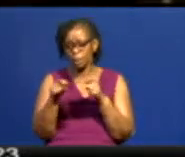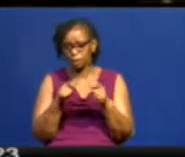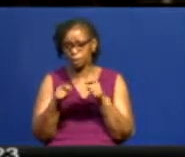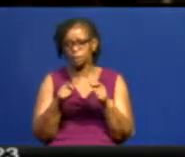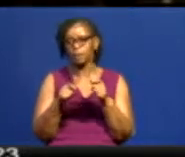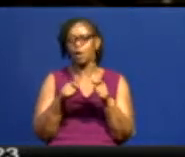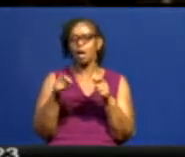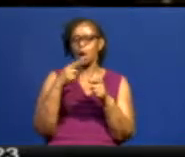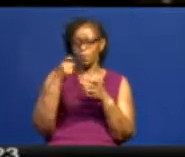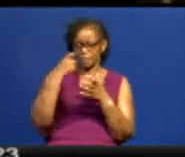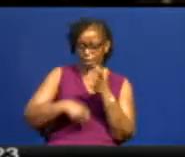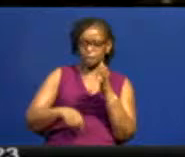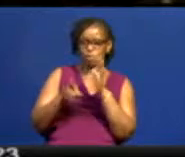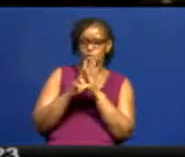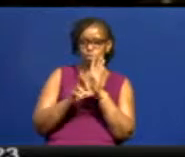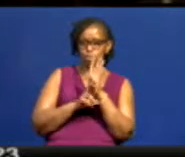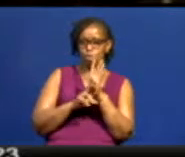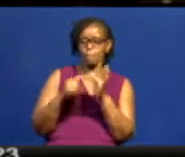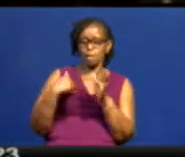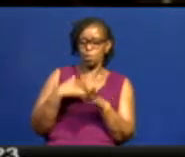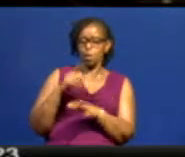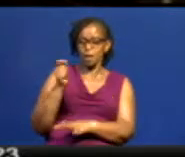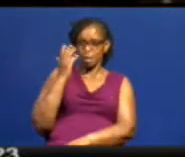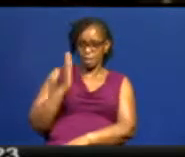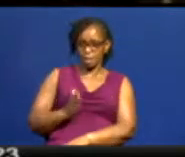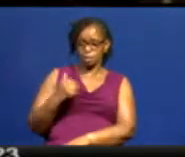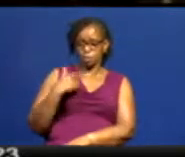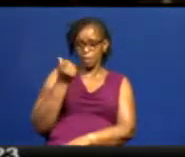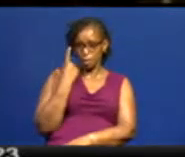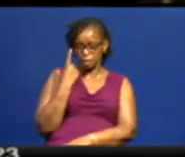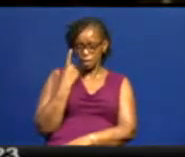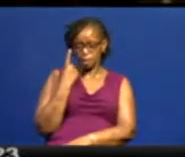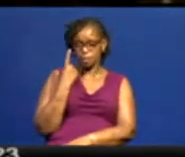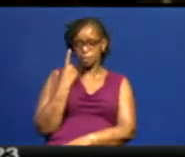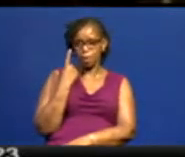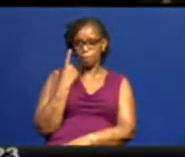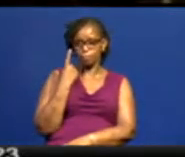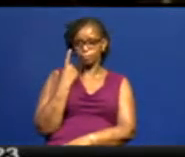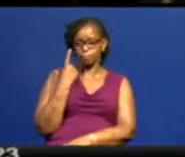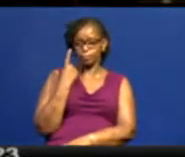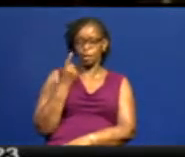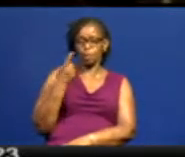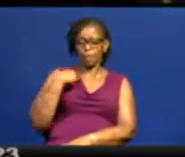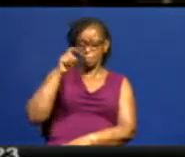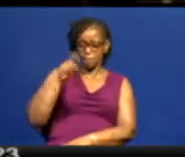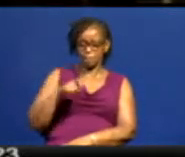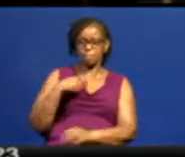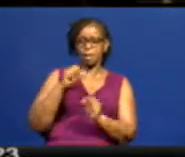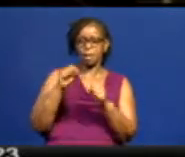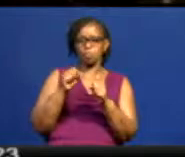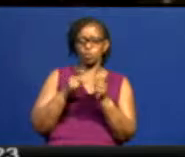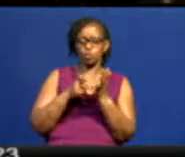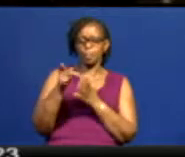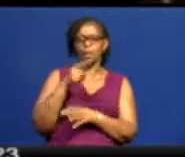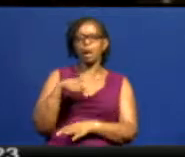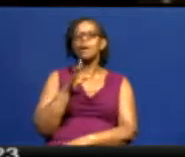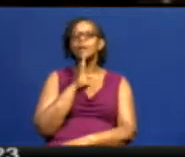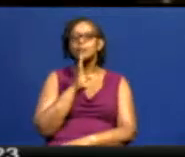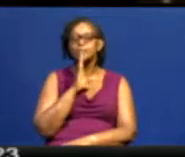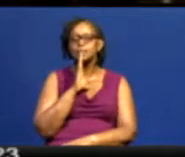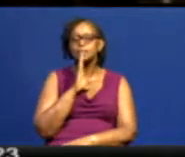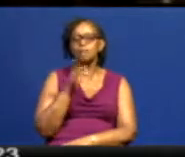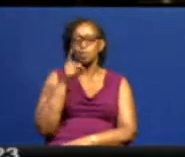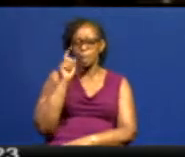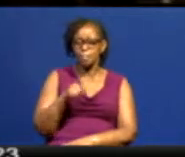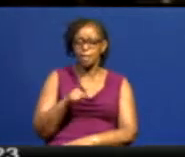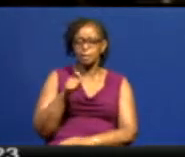our taxation rules, I want Kenyans to understand that we must be able to pay our debtors. We must